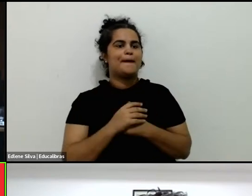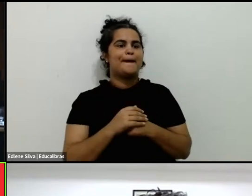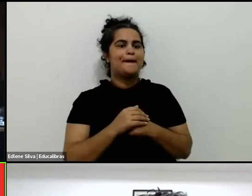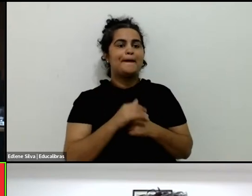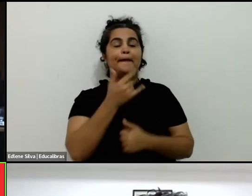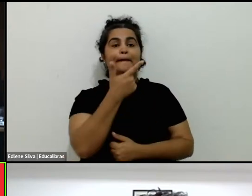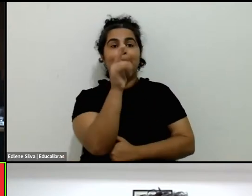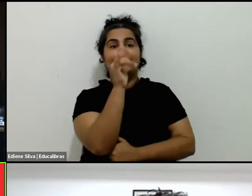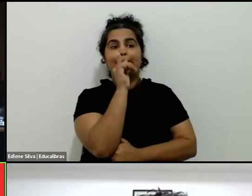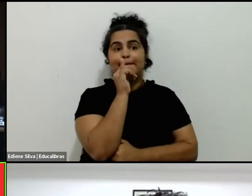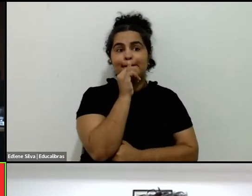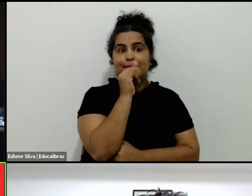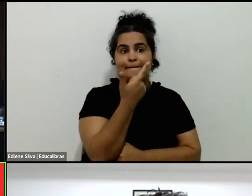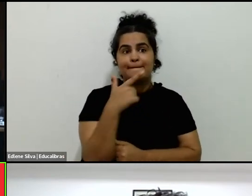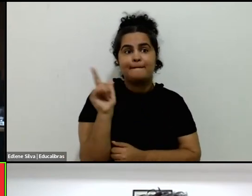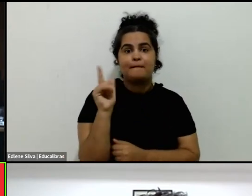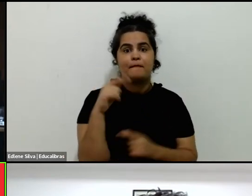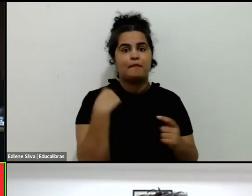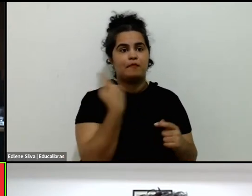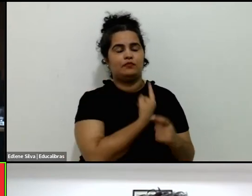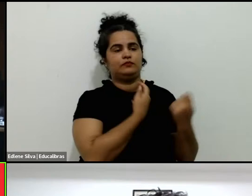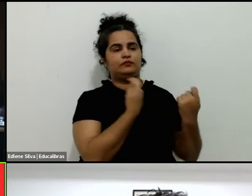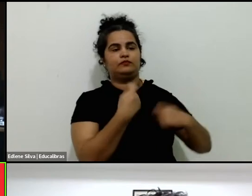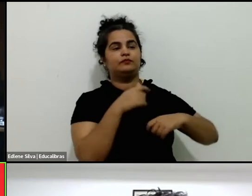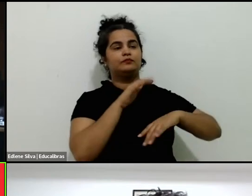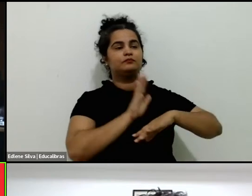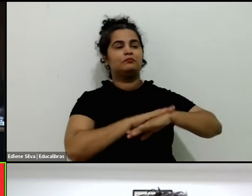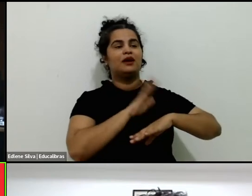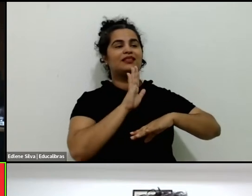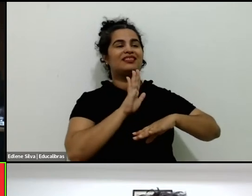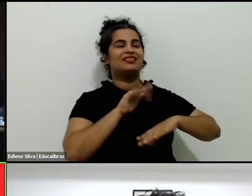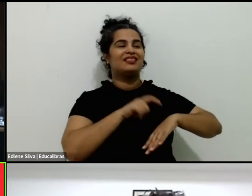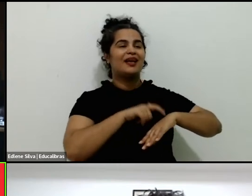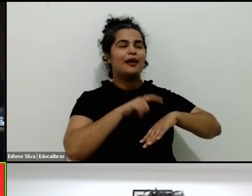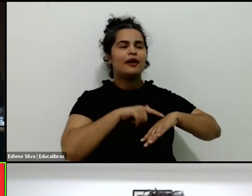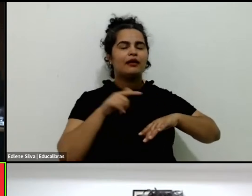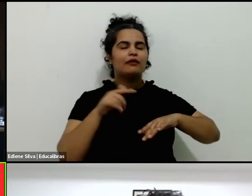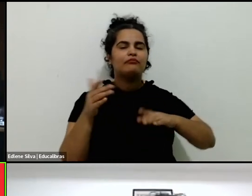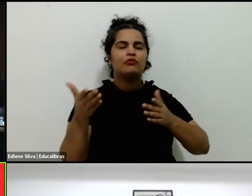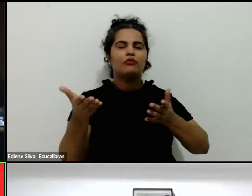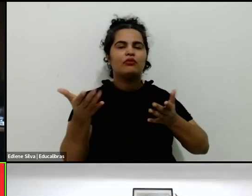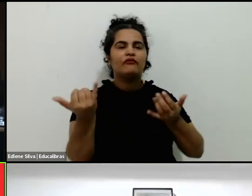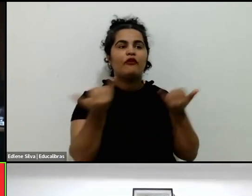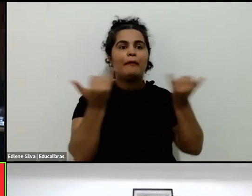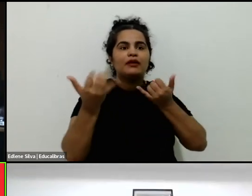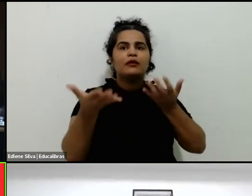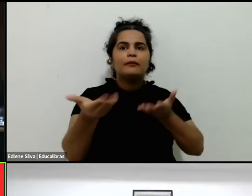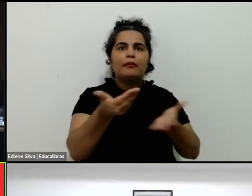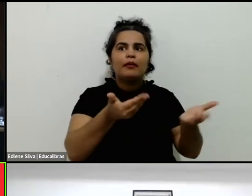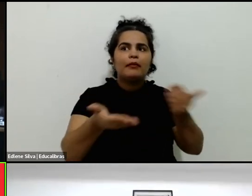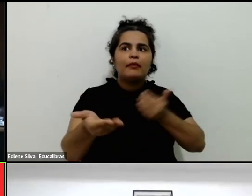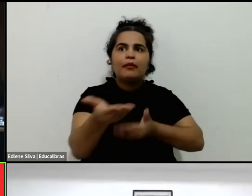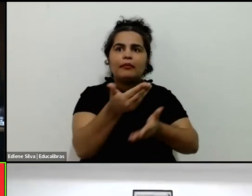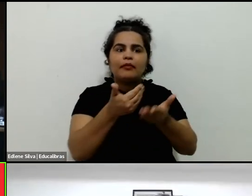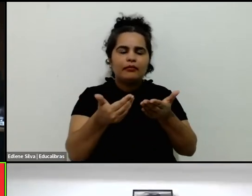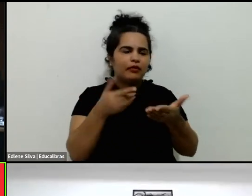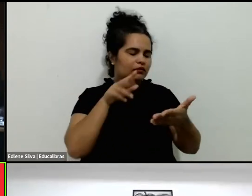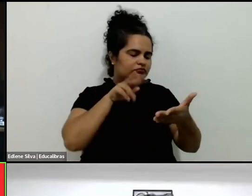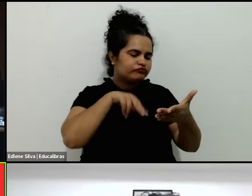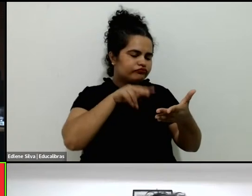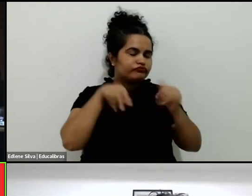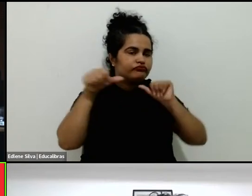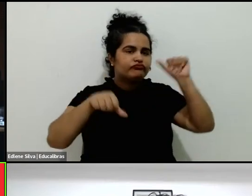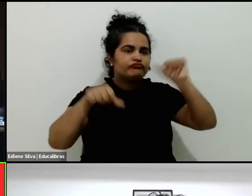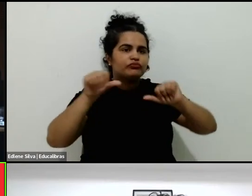be spending more time to collect, analyze that data to tell us, well, what are the impacts and as we get back to whatever the new